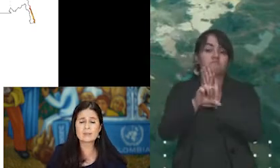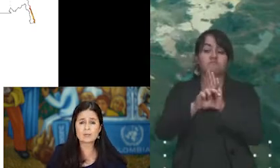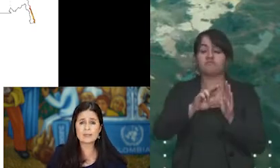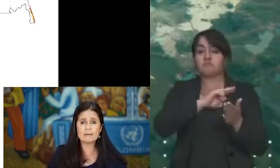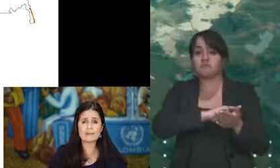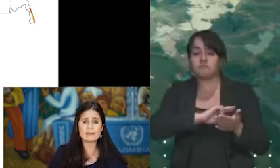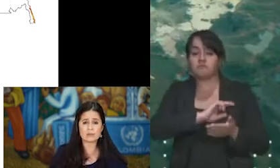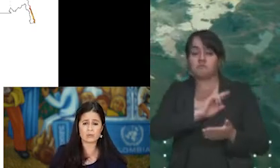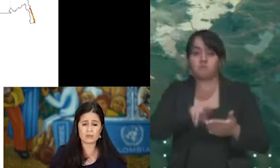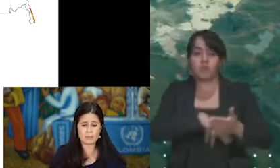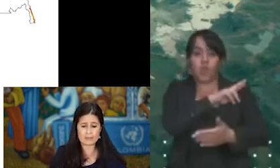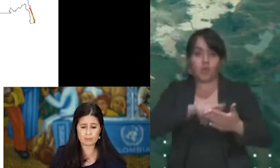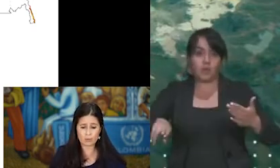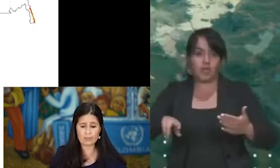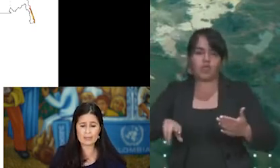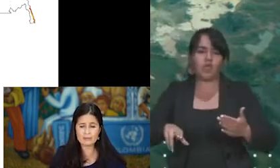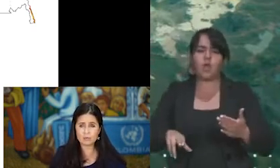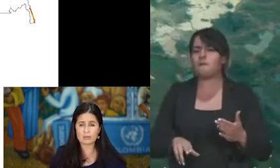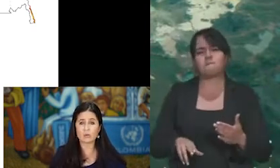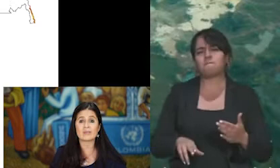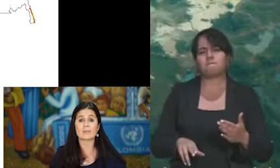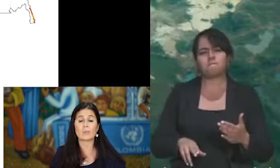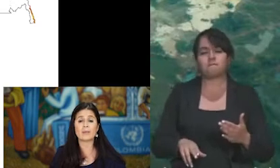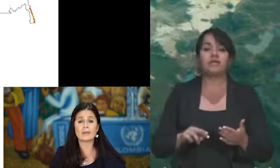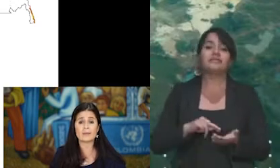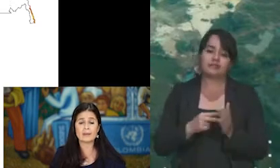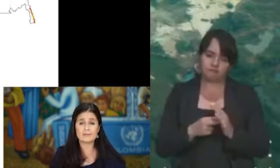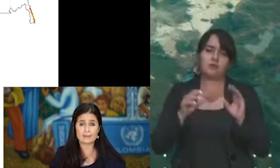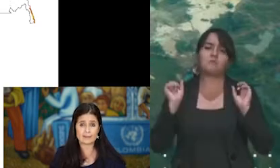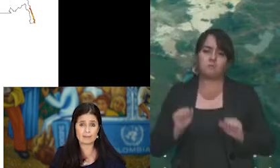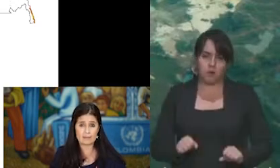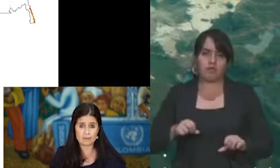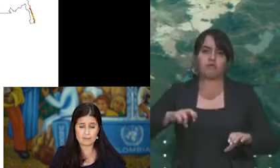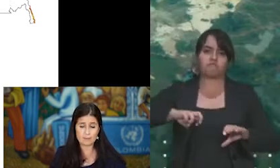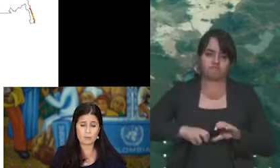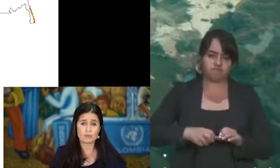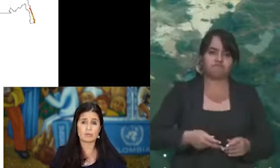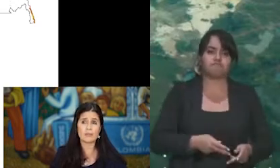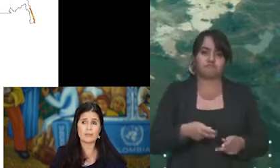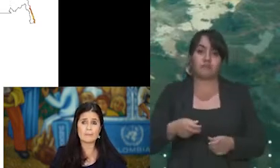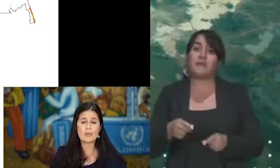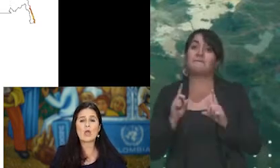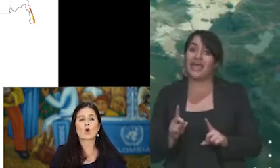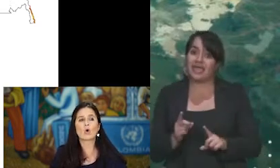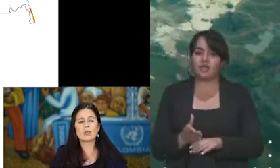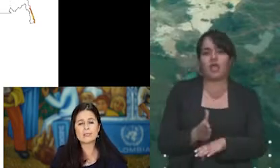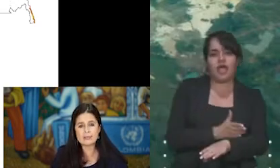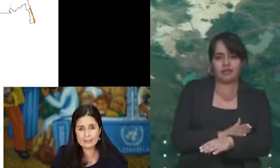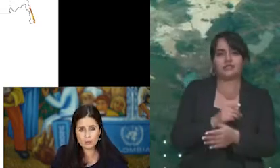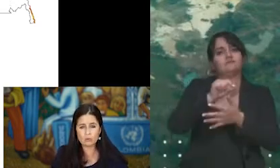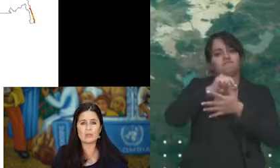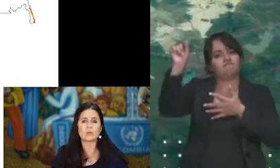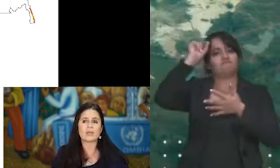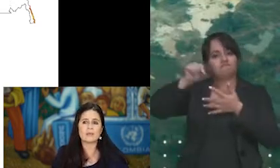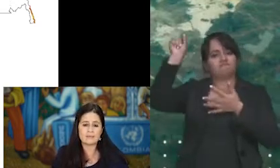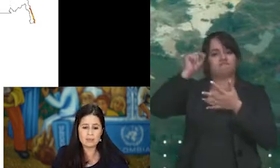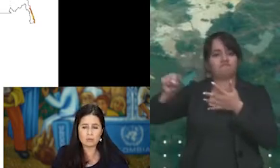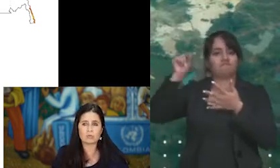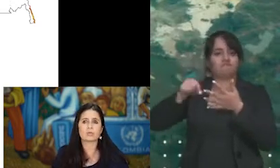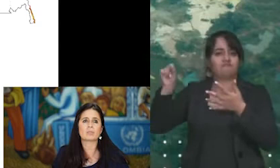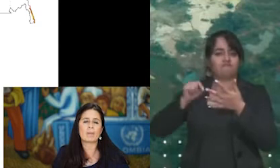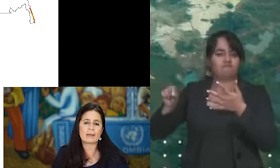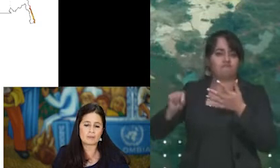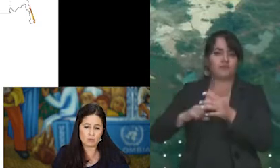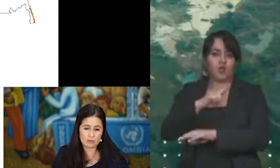environmental restrictions. They are the ones where activities of mining exploitation can be performed by fulfilling all of the